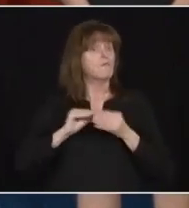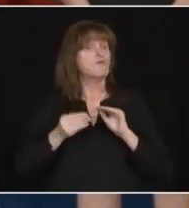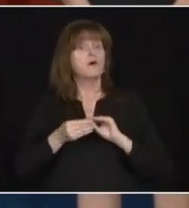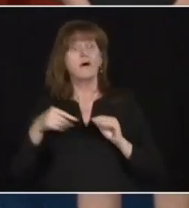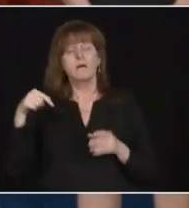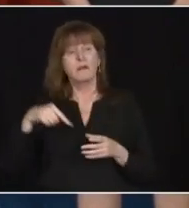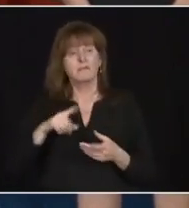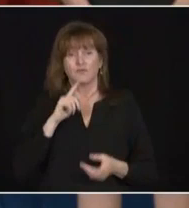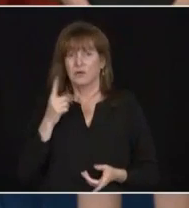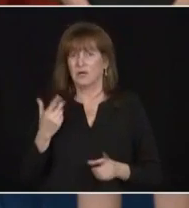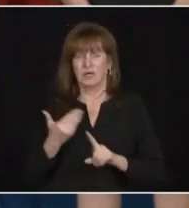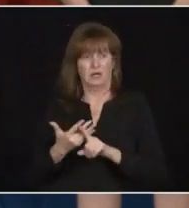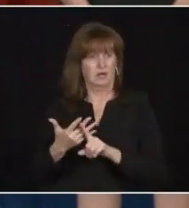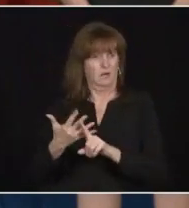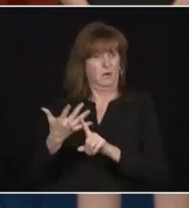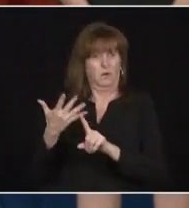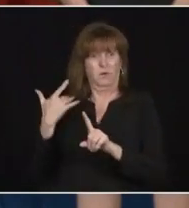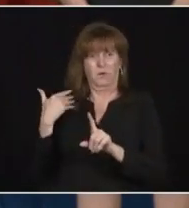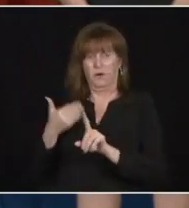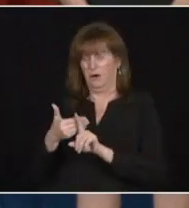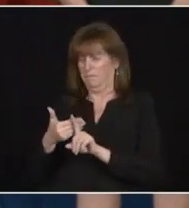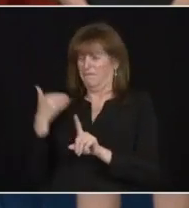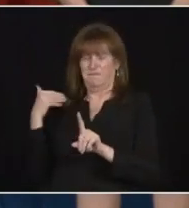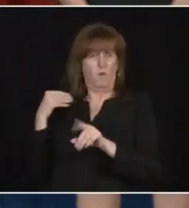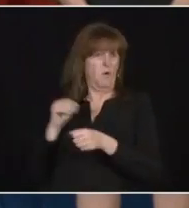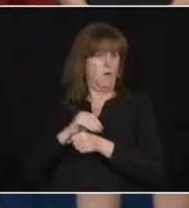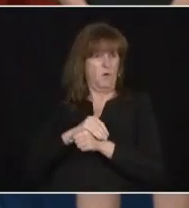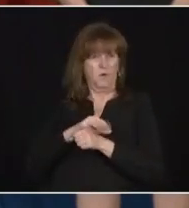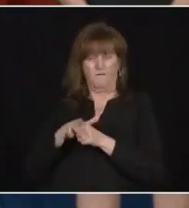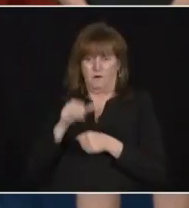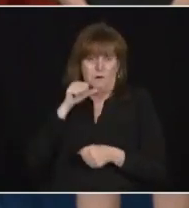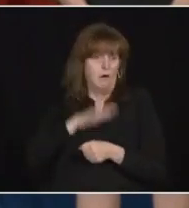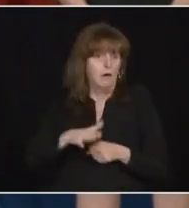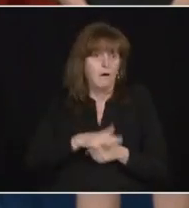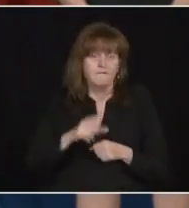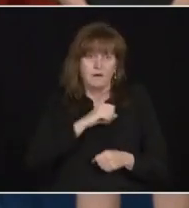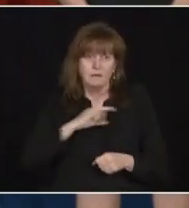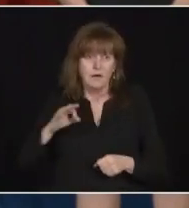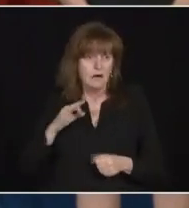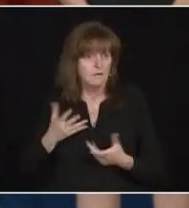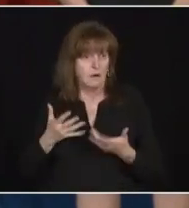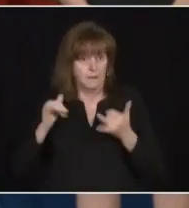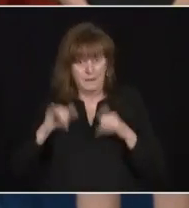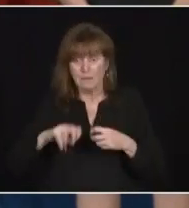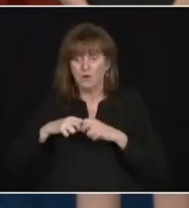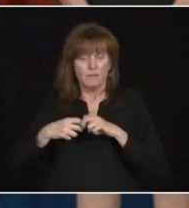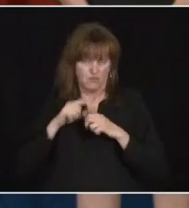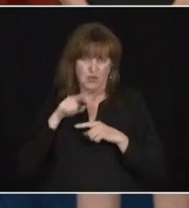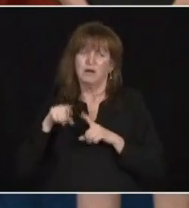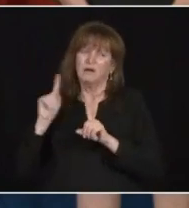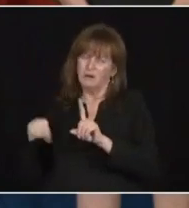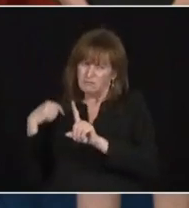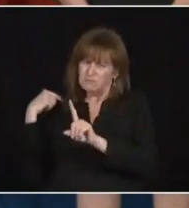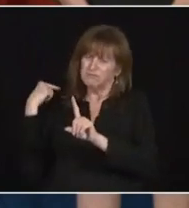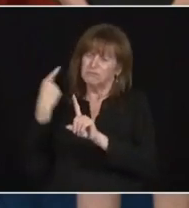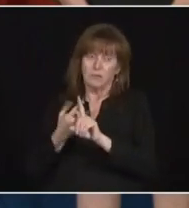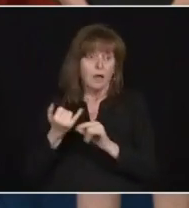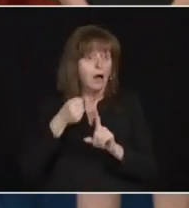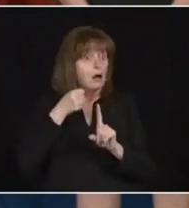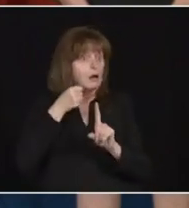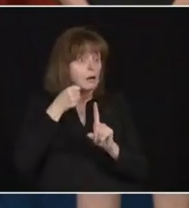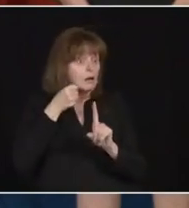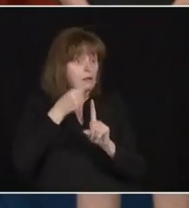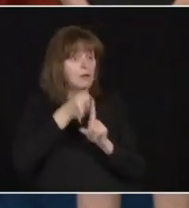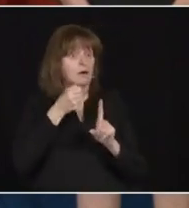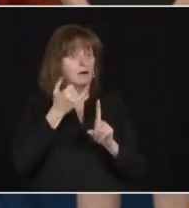before the pandemic hit. And so we clearly understand the dire situation that our most needy homes